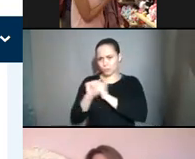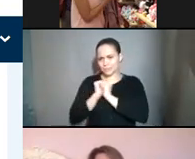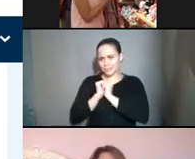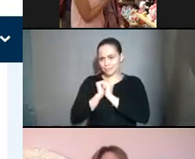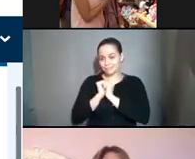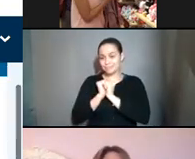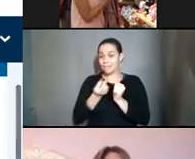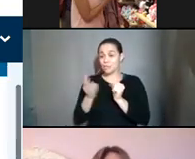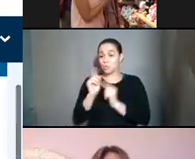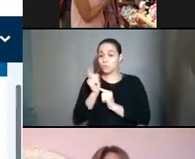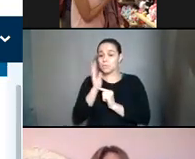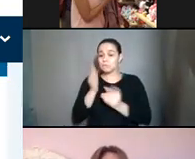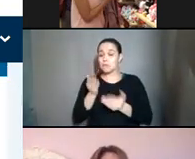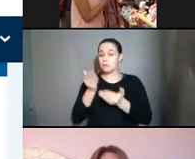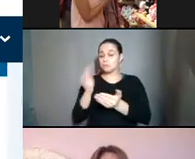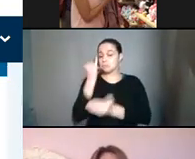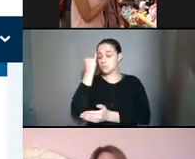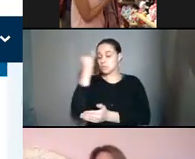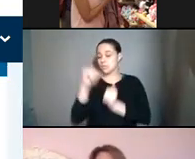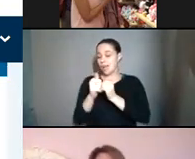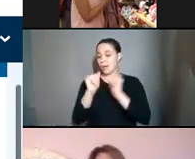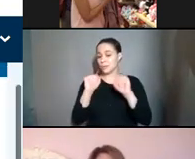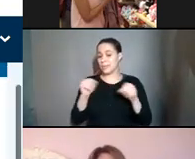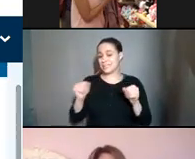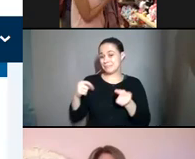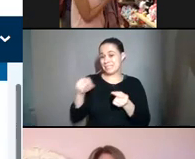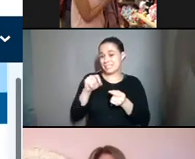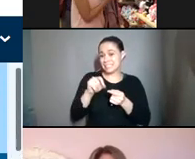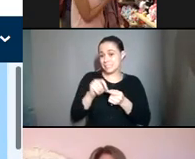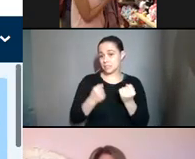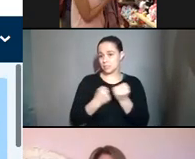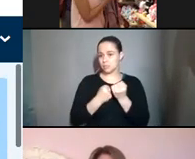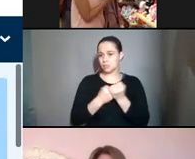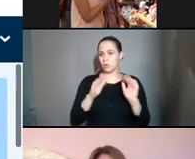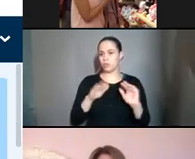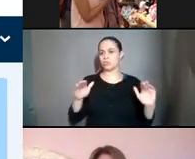about how to specifically support your child when they're struggling with a lesson.